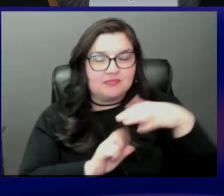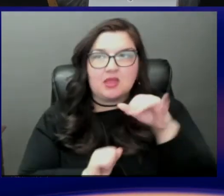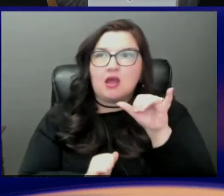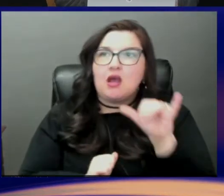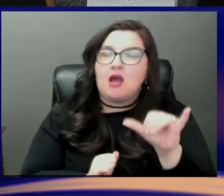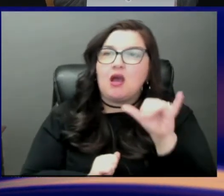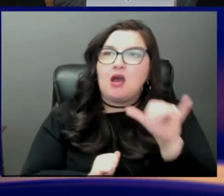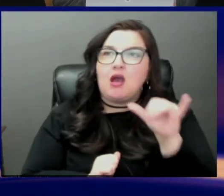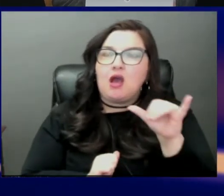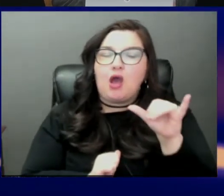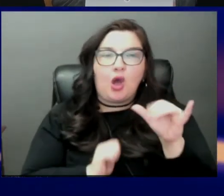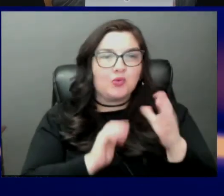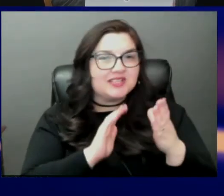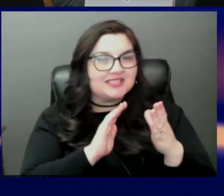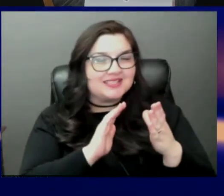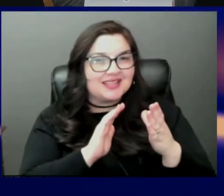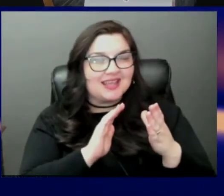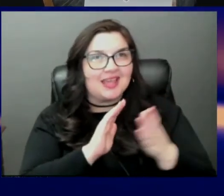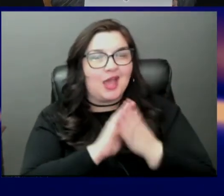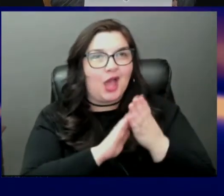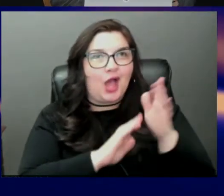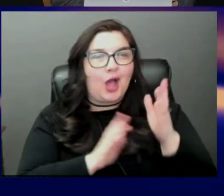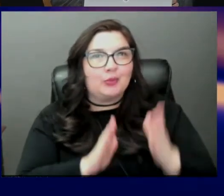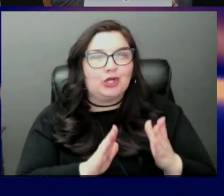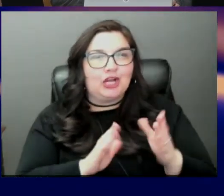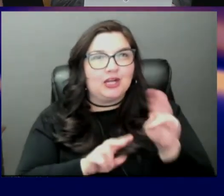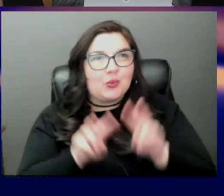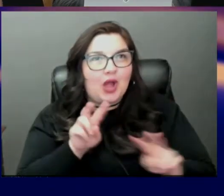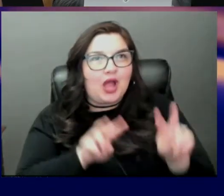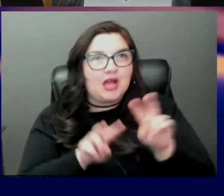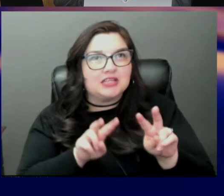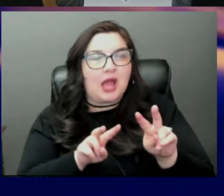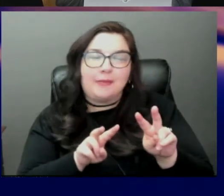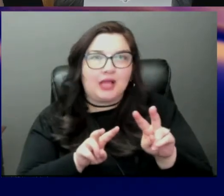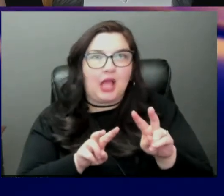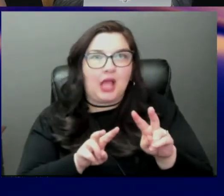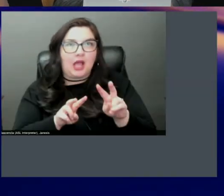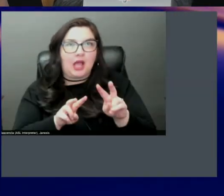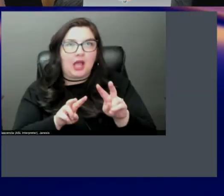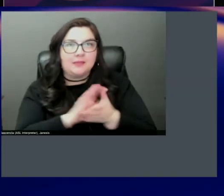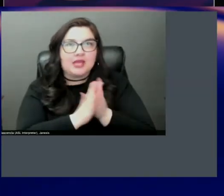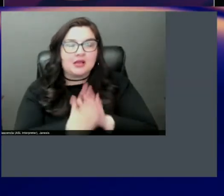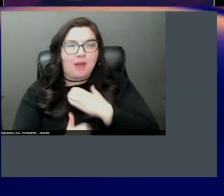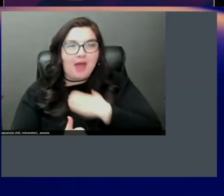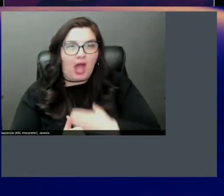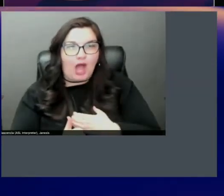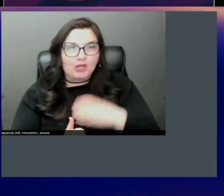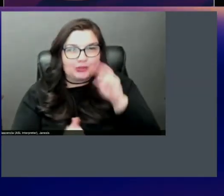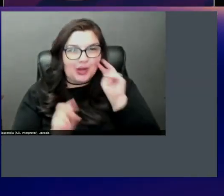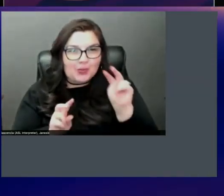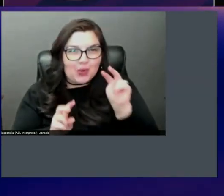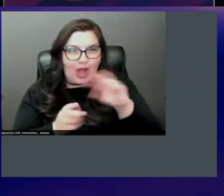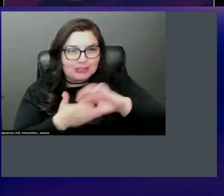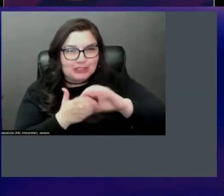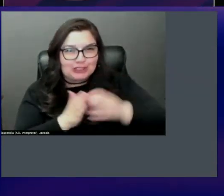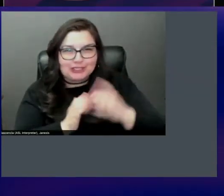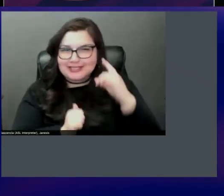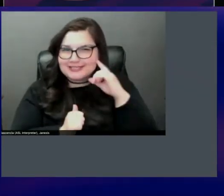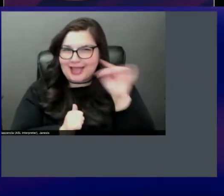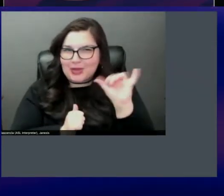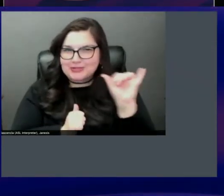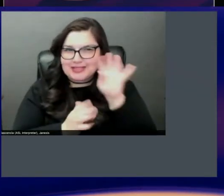looking at this, I'd be constantly hungry watching the cookies coming off the Yeah, line. I was about to say, like, watching cookies sounds like a distraction.